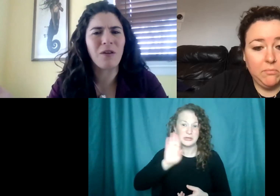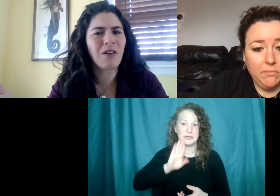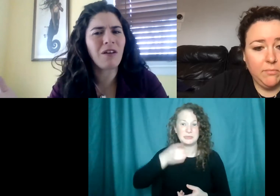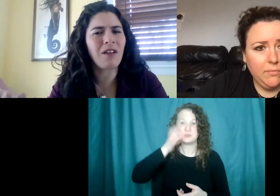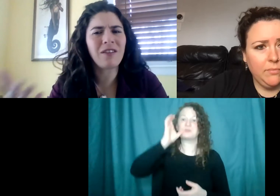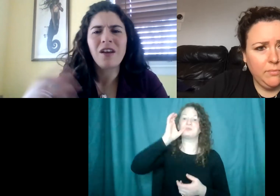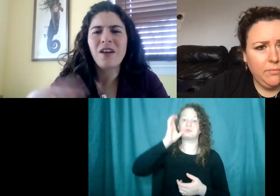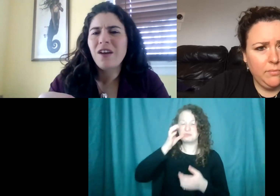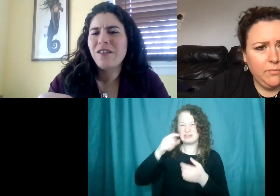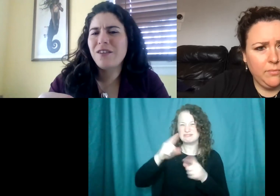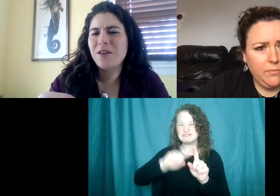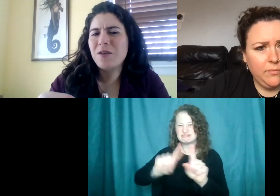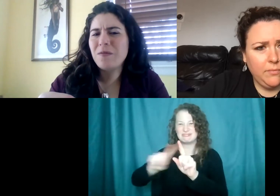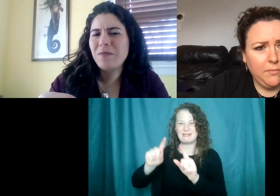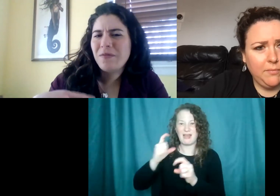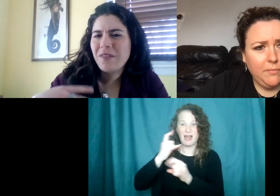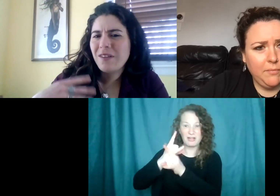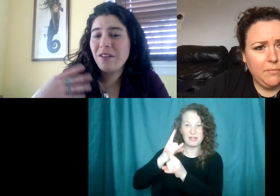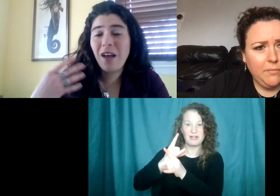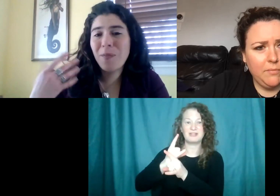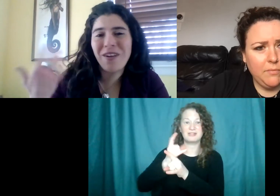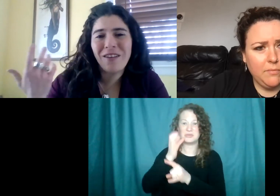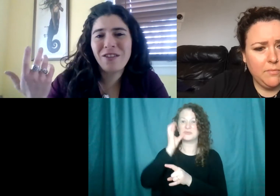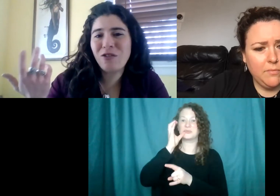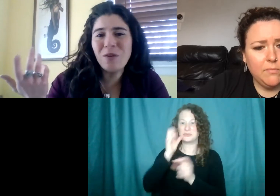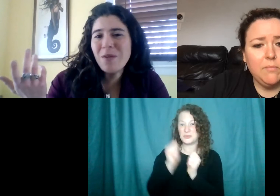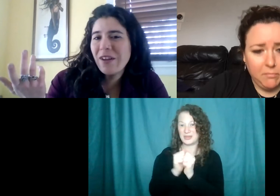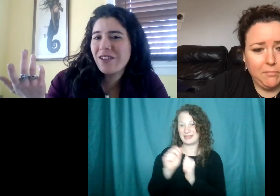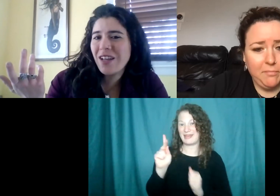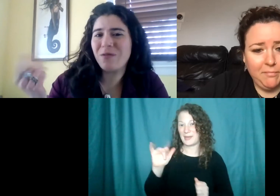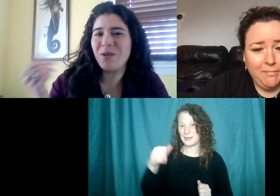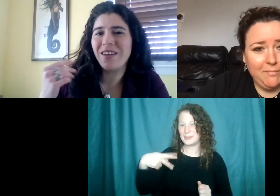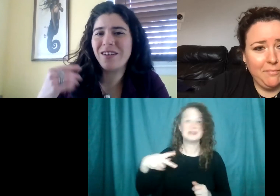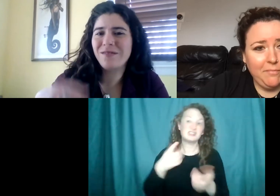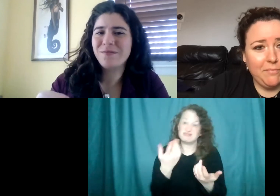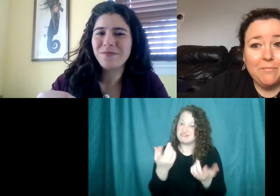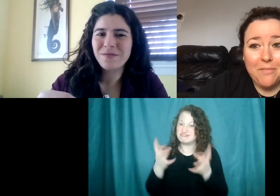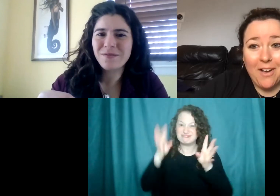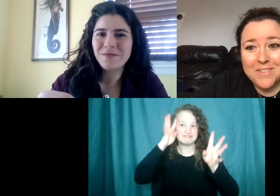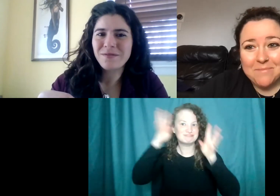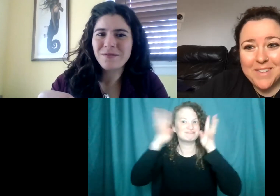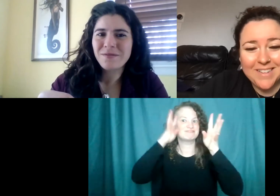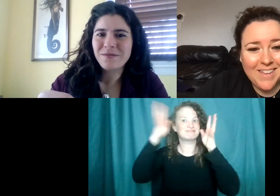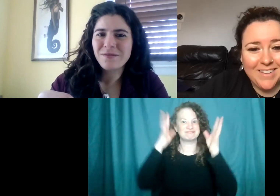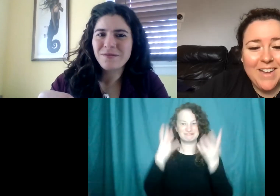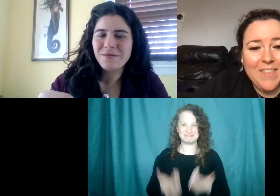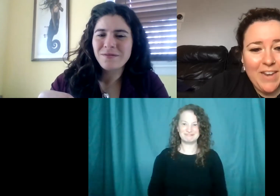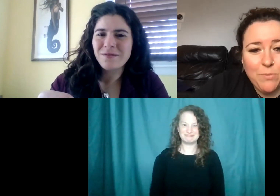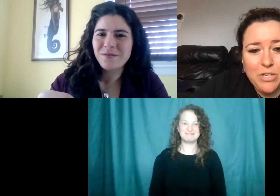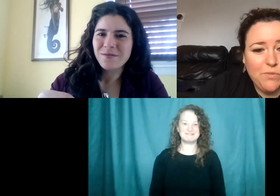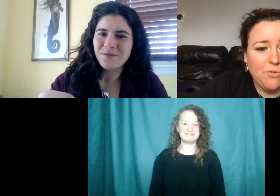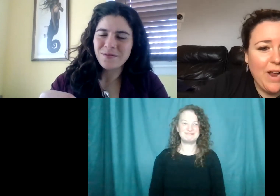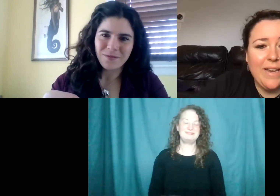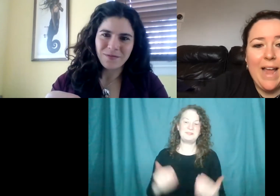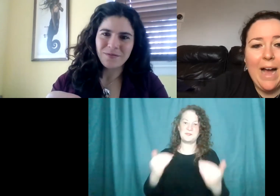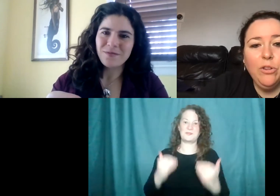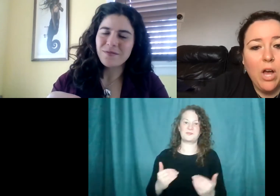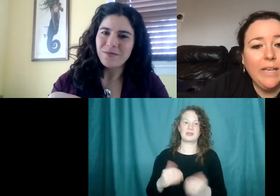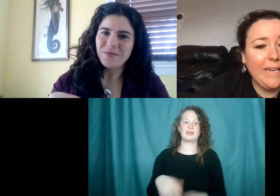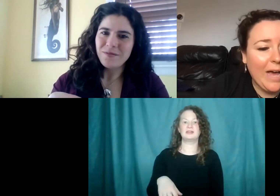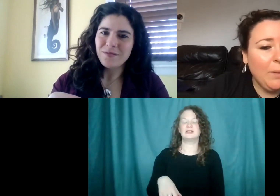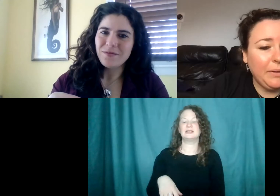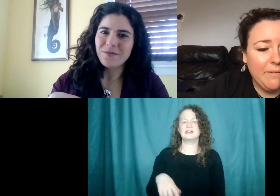like alcohols. So there's options. There's room to be creative with it. Awesome. Sounds good. The next question is from Trenton.